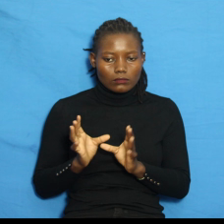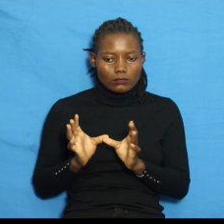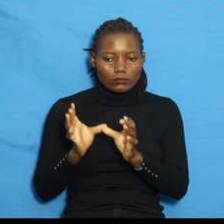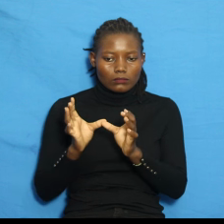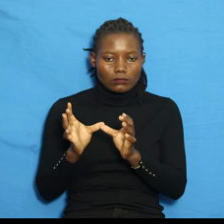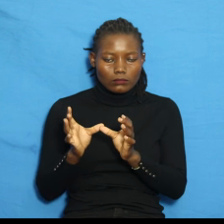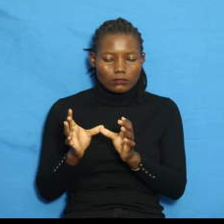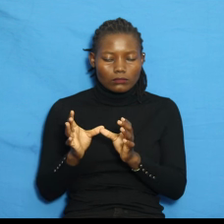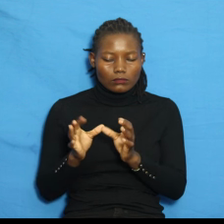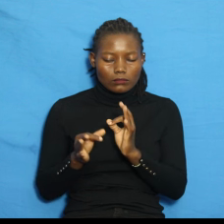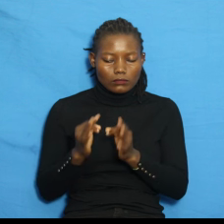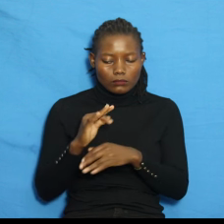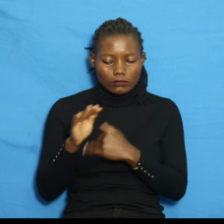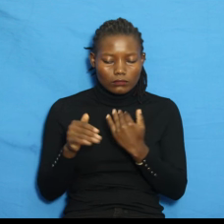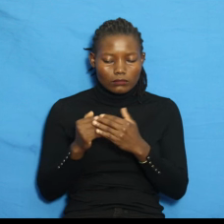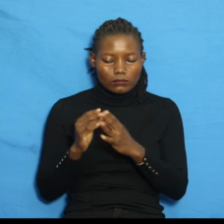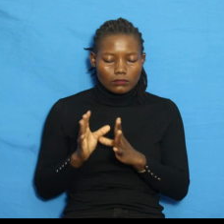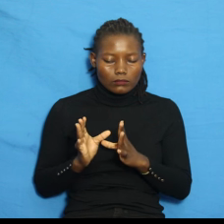Now,